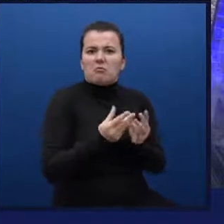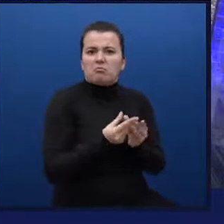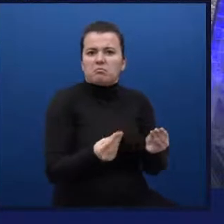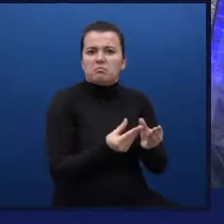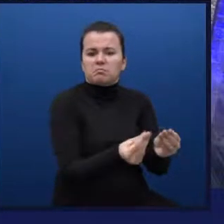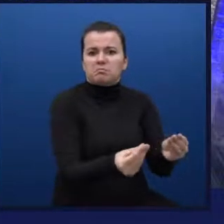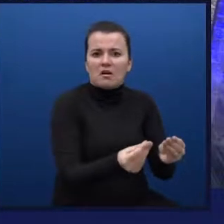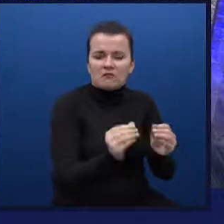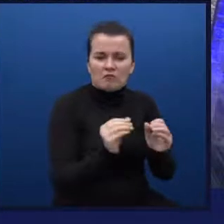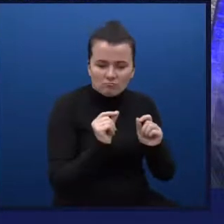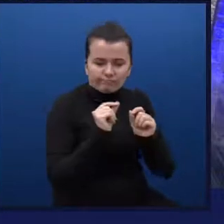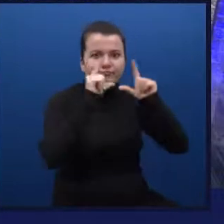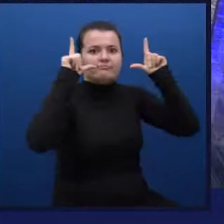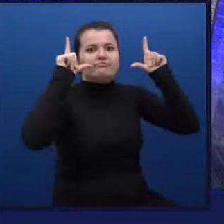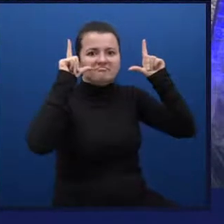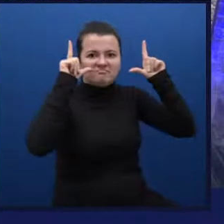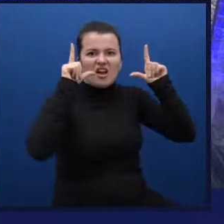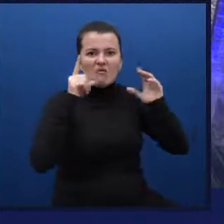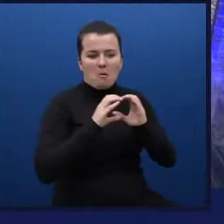in most build pipelines.